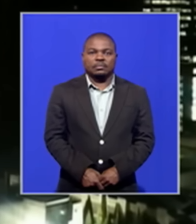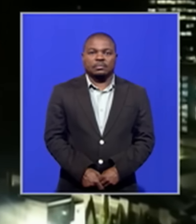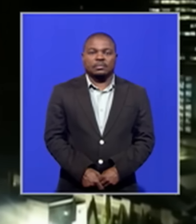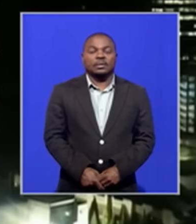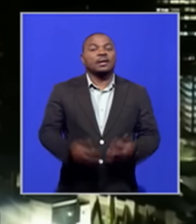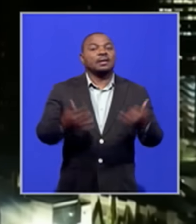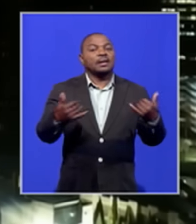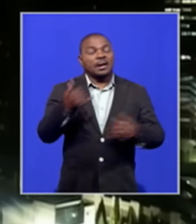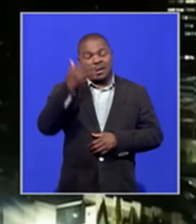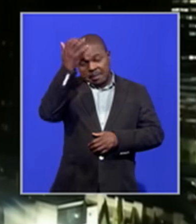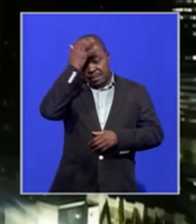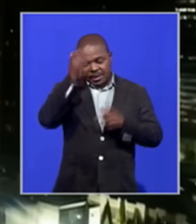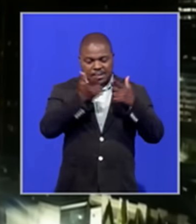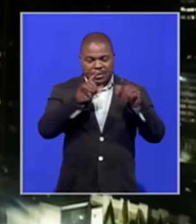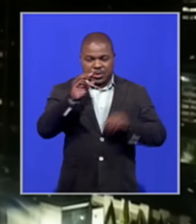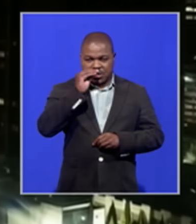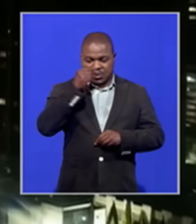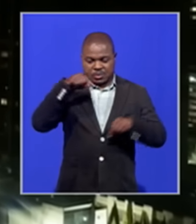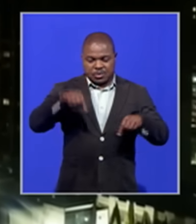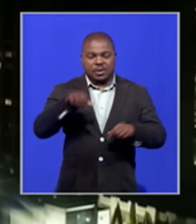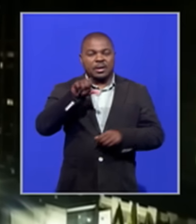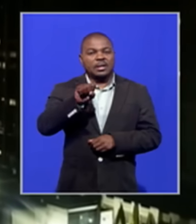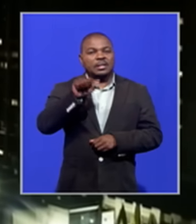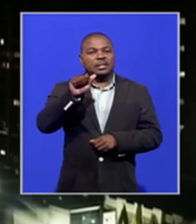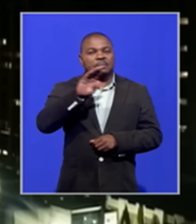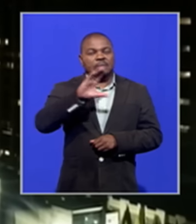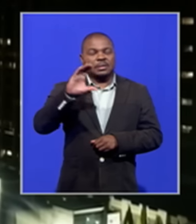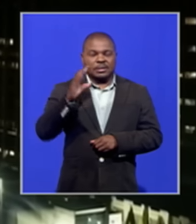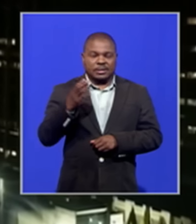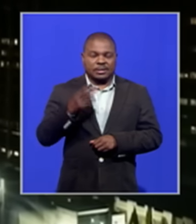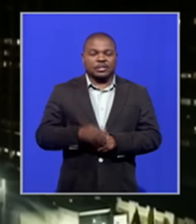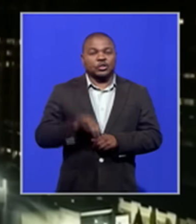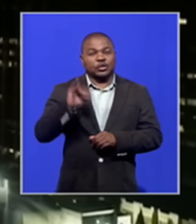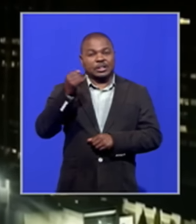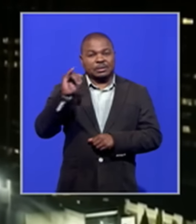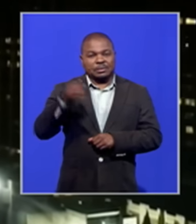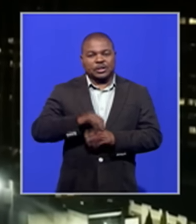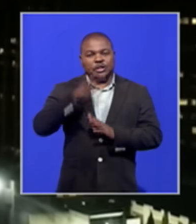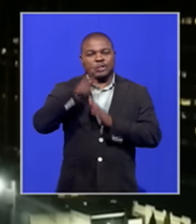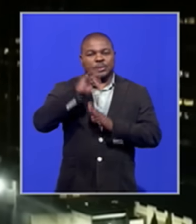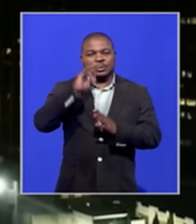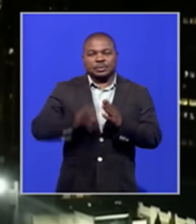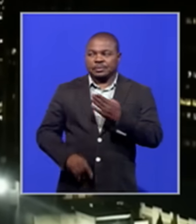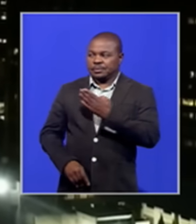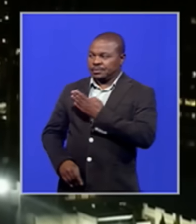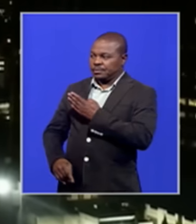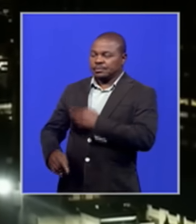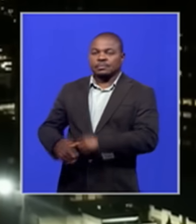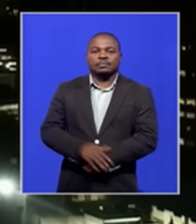Check ditaba tša Sepedi tša SABC 2 go tšwa ka Auckland Park, Johannesburg. Ditlhogo tša tšona ke tše.